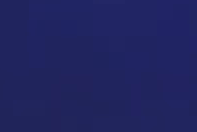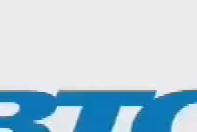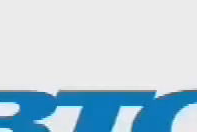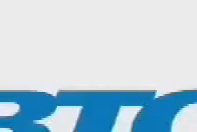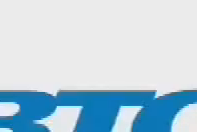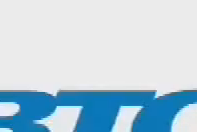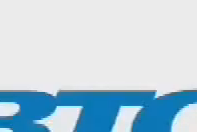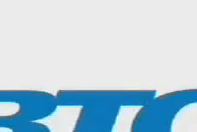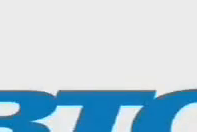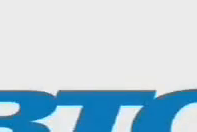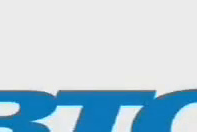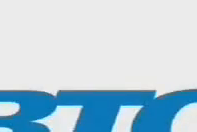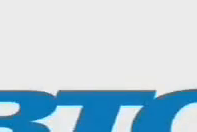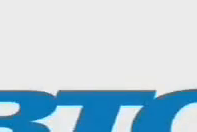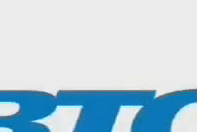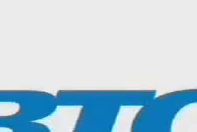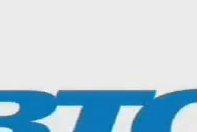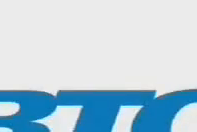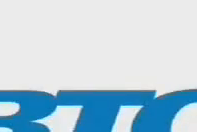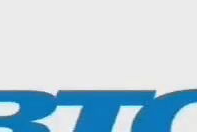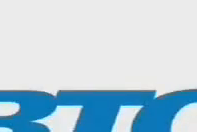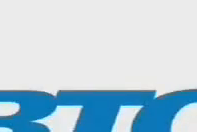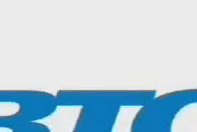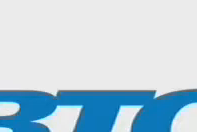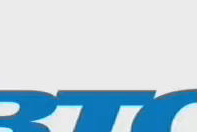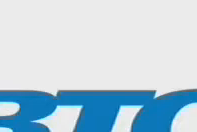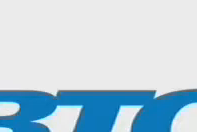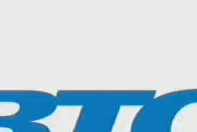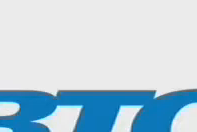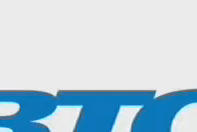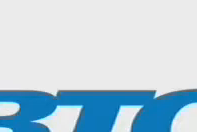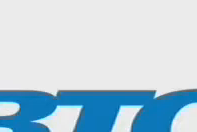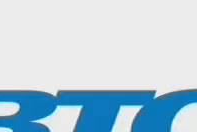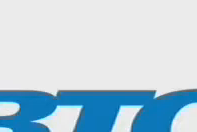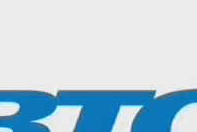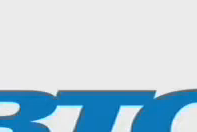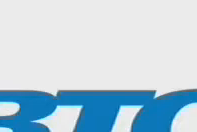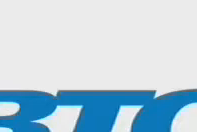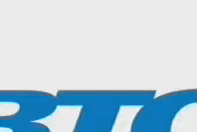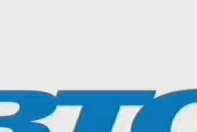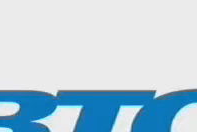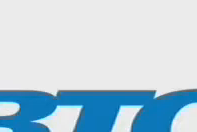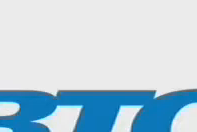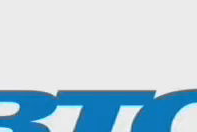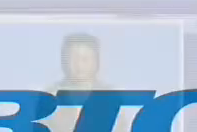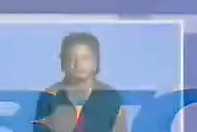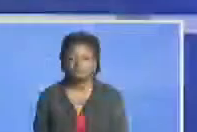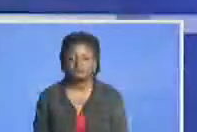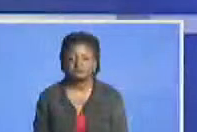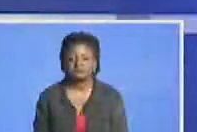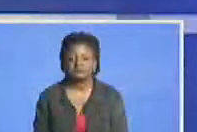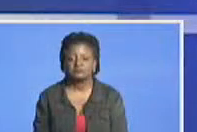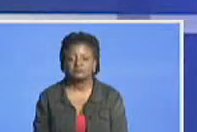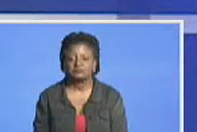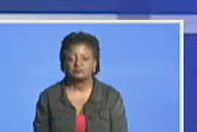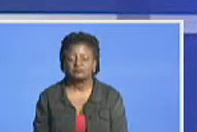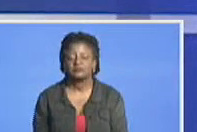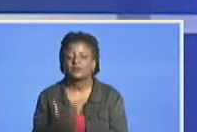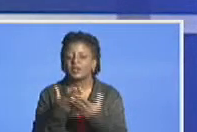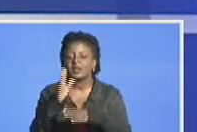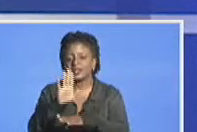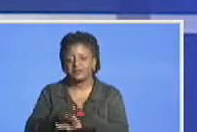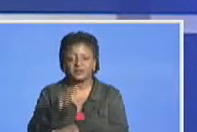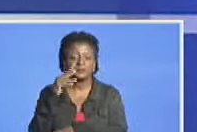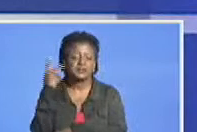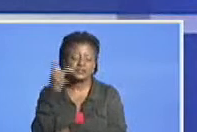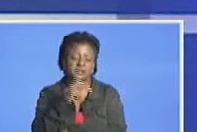Bahamas. This portion of the news brought to you by BTC's Dollar Holla Deals. Good evening, I'm